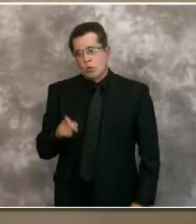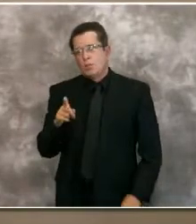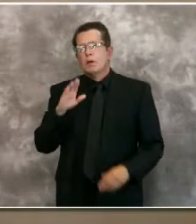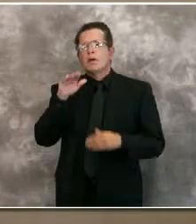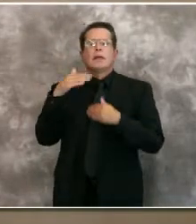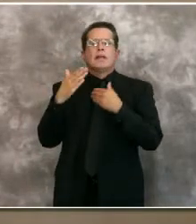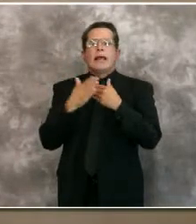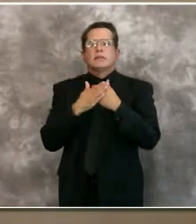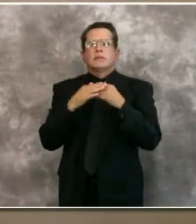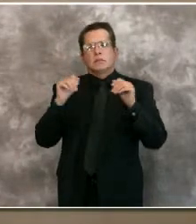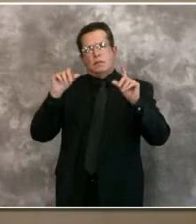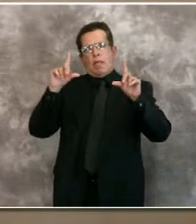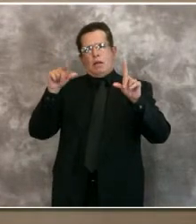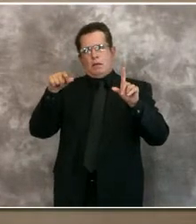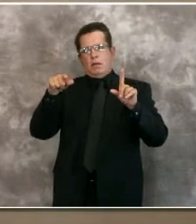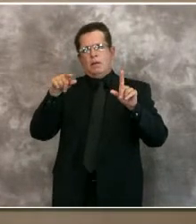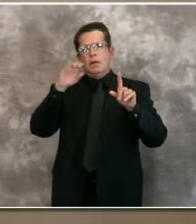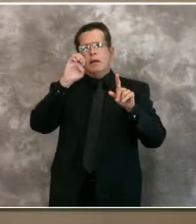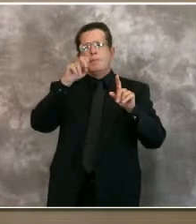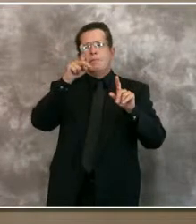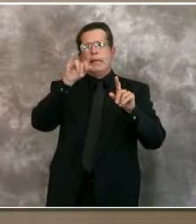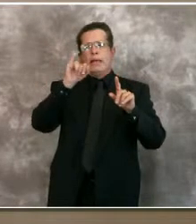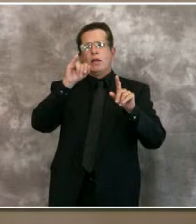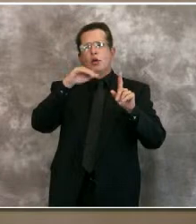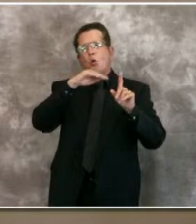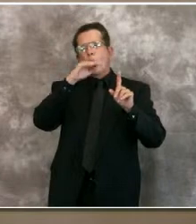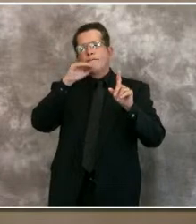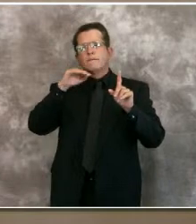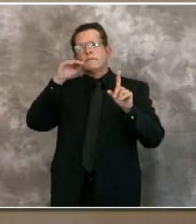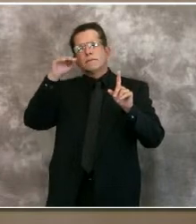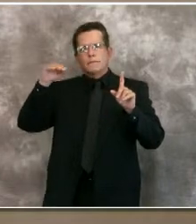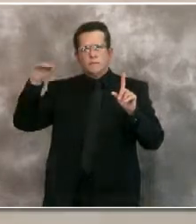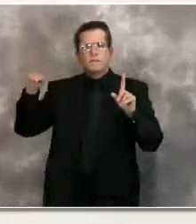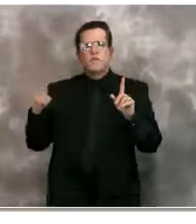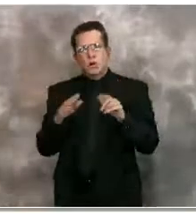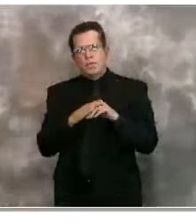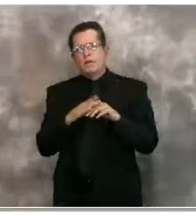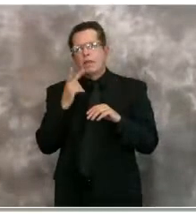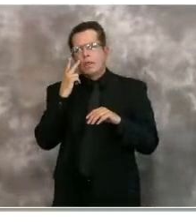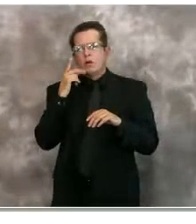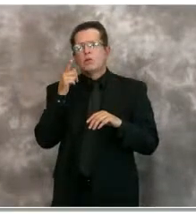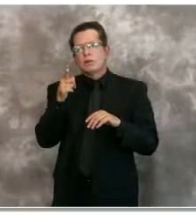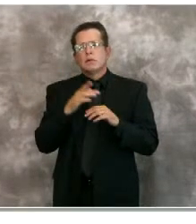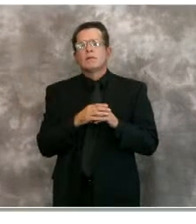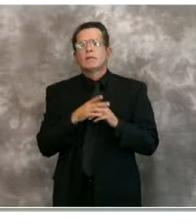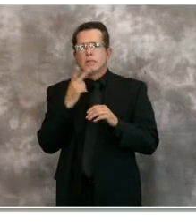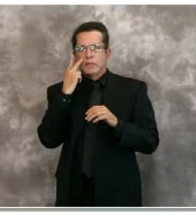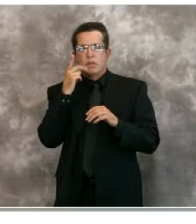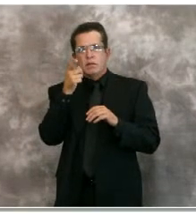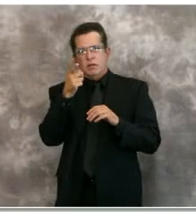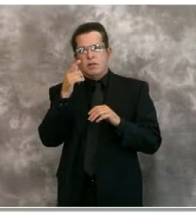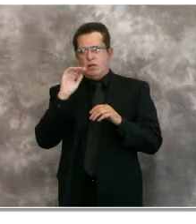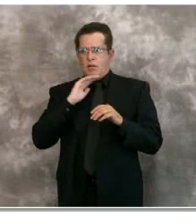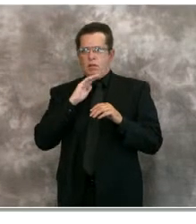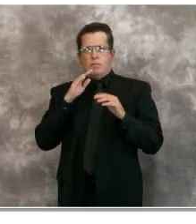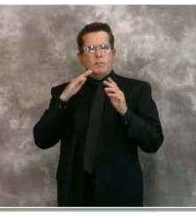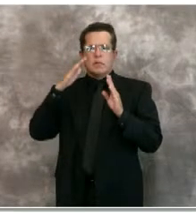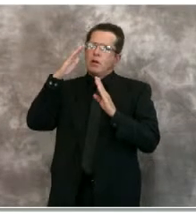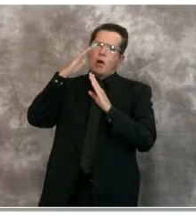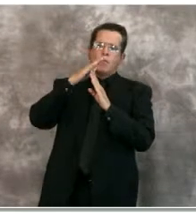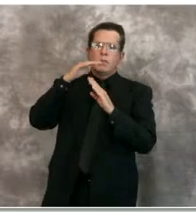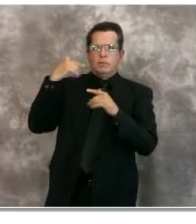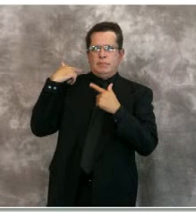slide is our epi curve. And as you will see, previously we stated that we peaked somewhere